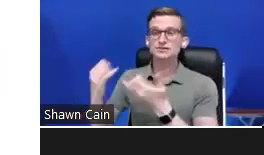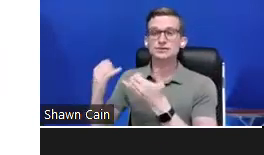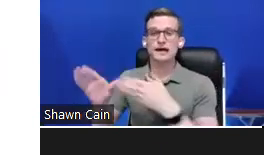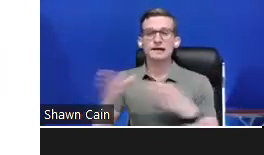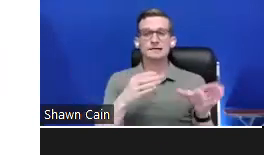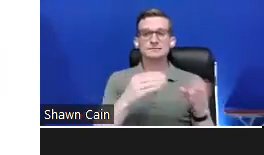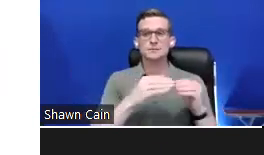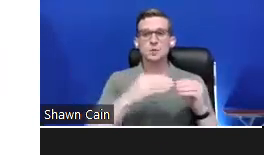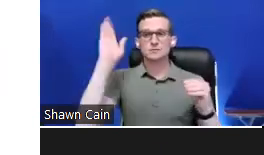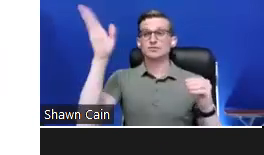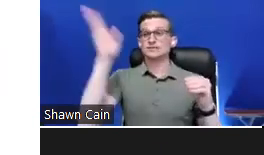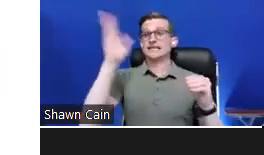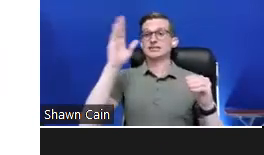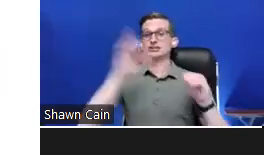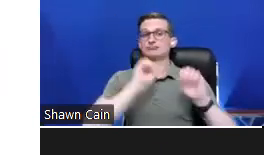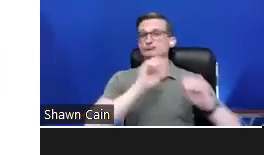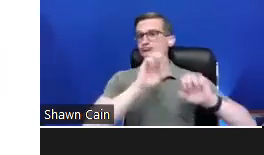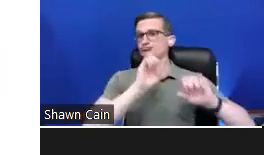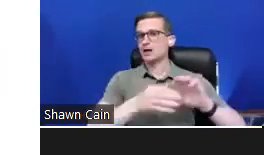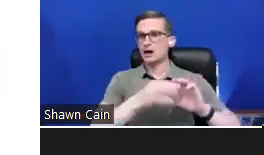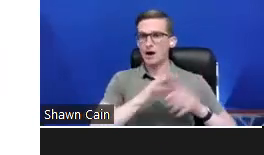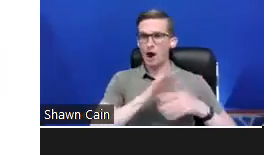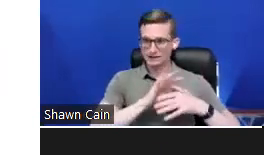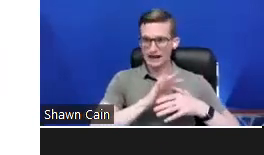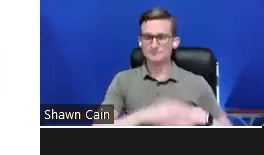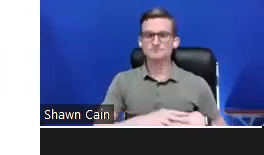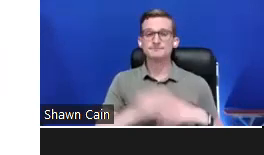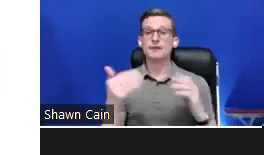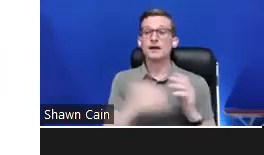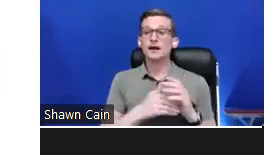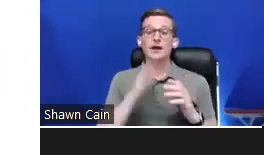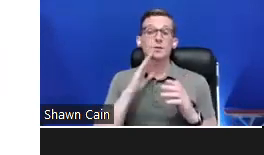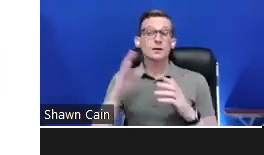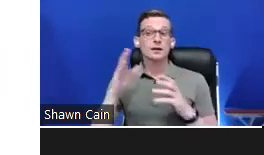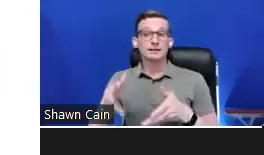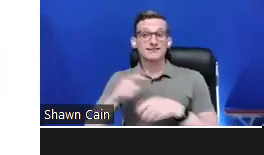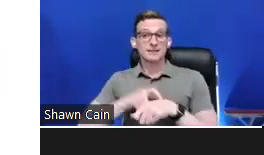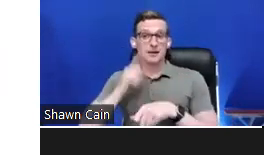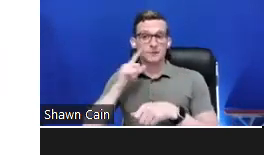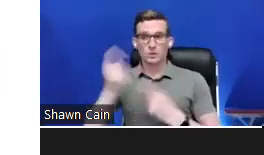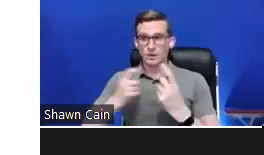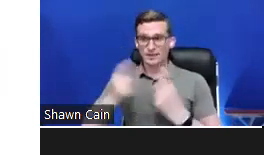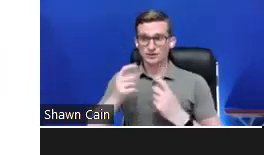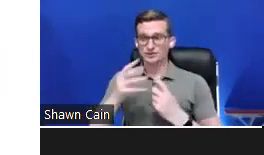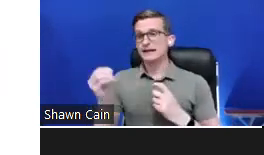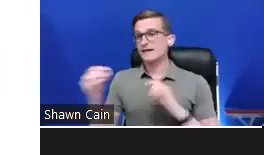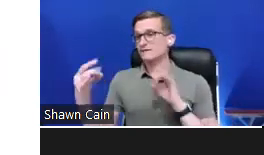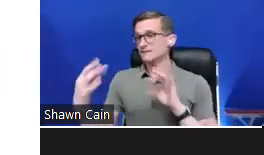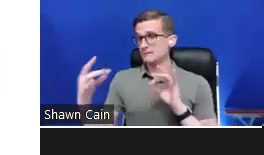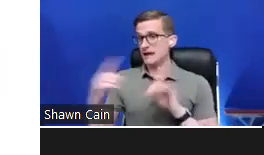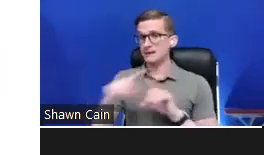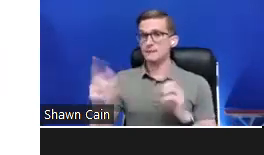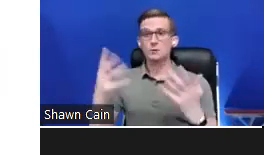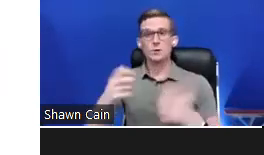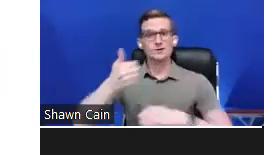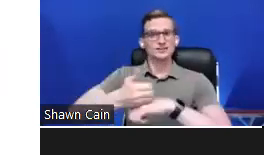and content. Again, we will have time for questions and feedback, but want to make sure we're setting that expectation